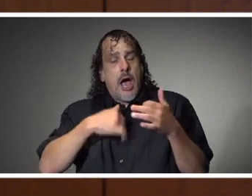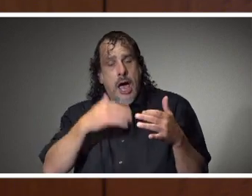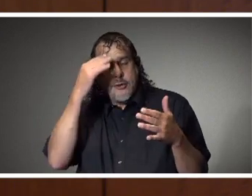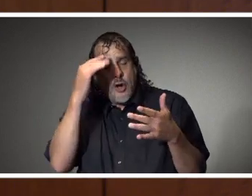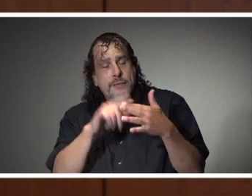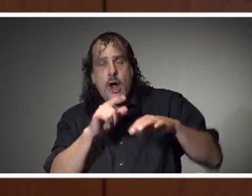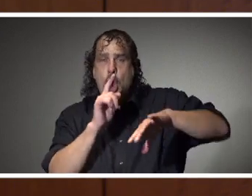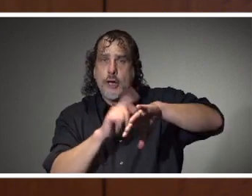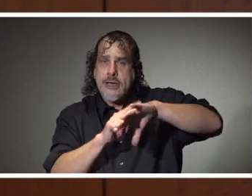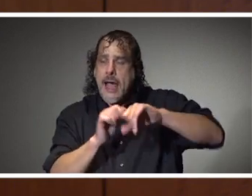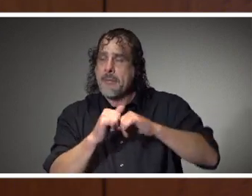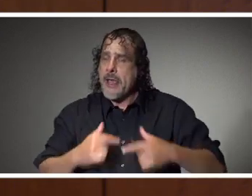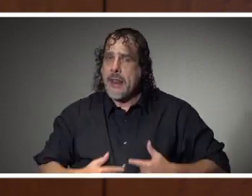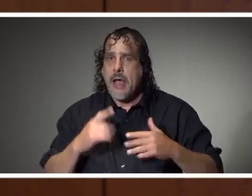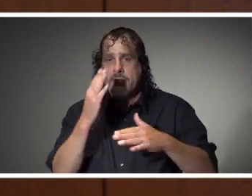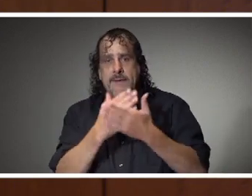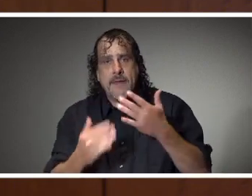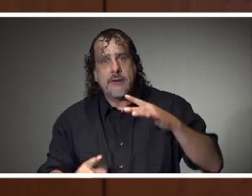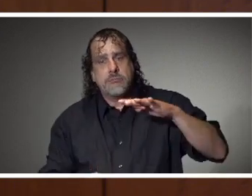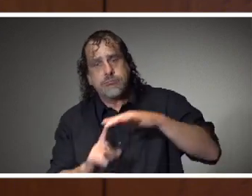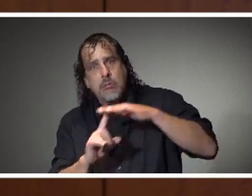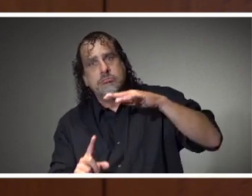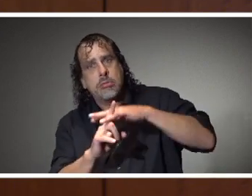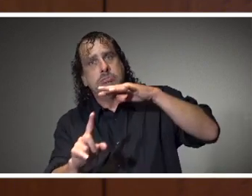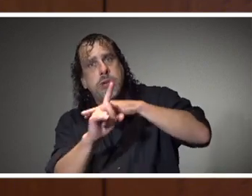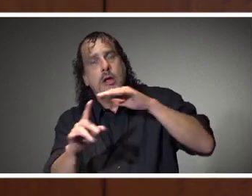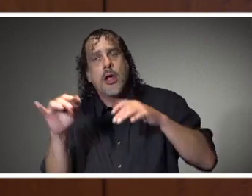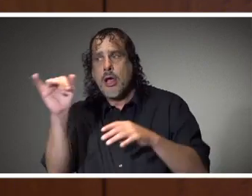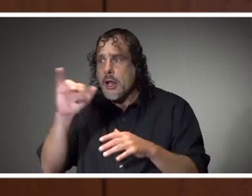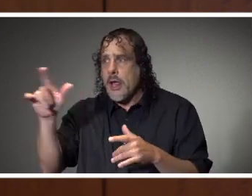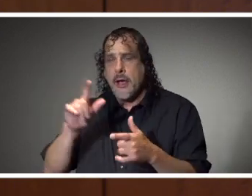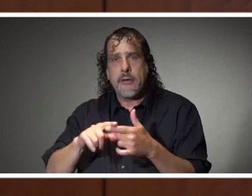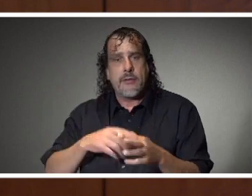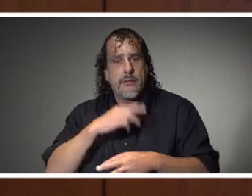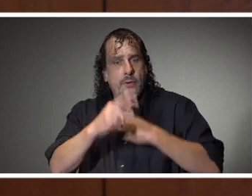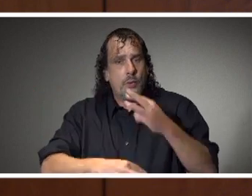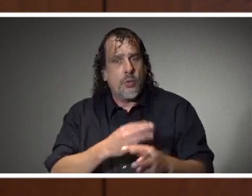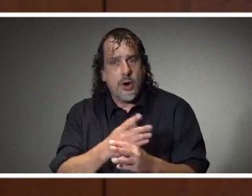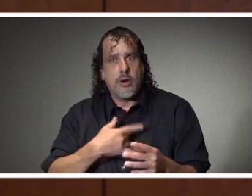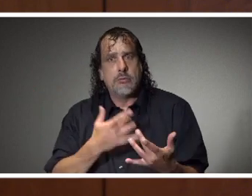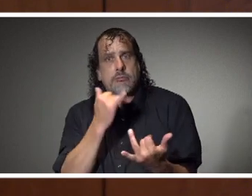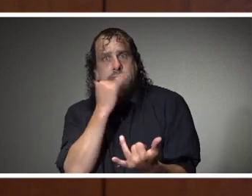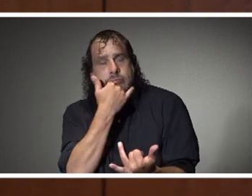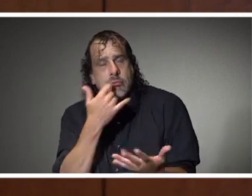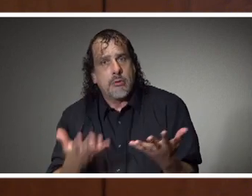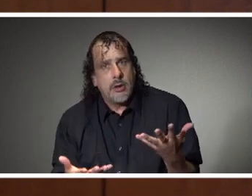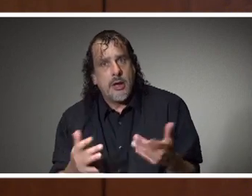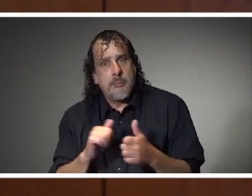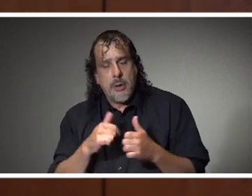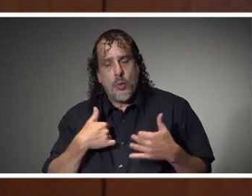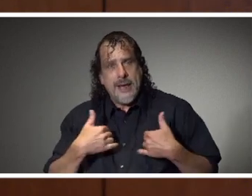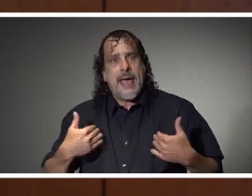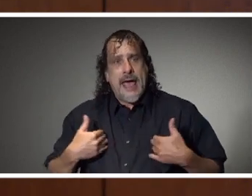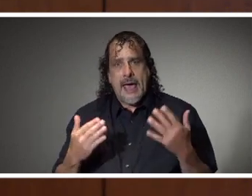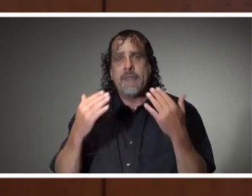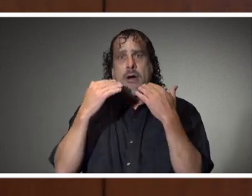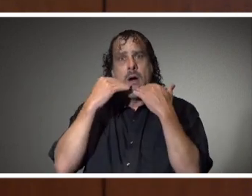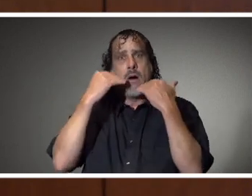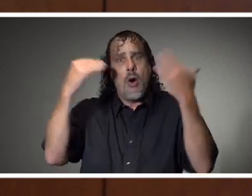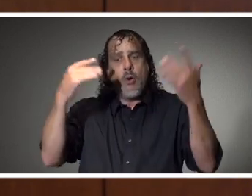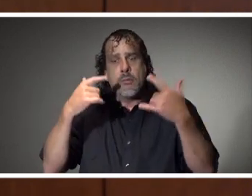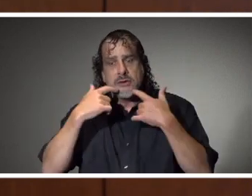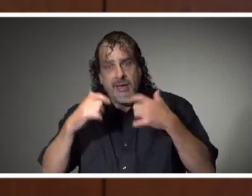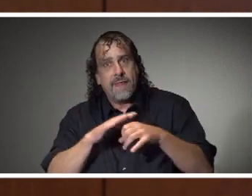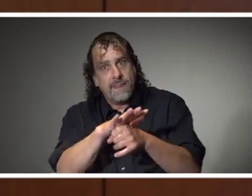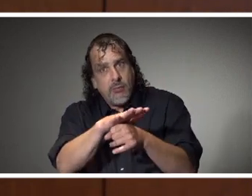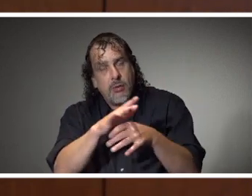where things come upon us that is a result, like the governor said, of a fallen world. But there is hope. And there is hope in a person, and his